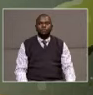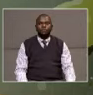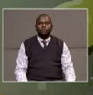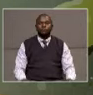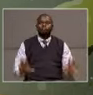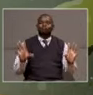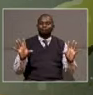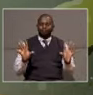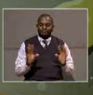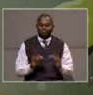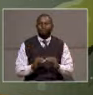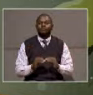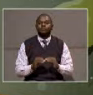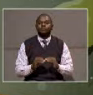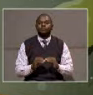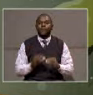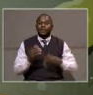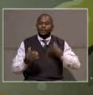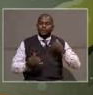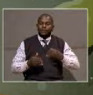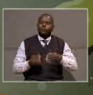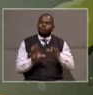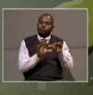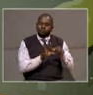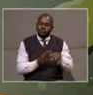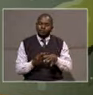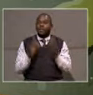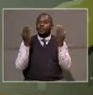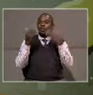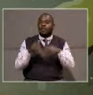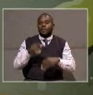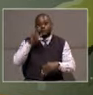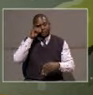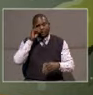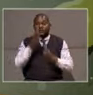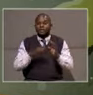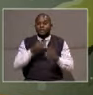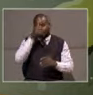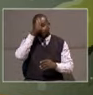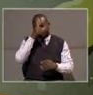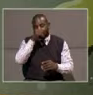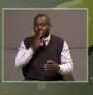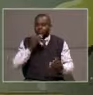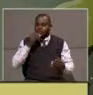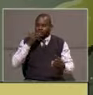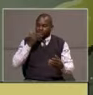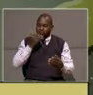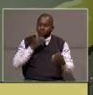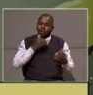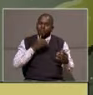Well, that does it. We do enjoy your company every night. I'm Roda Ngonzi on Sign Language Magalu Mohammed. We leave you